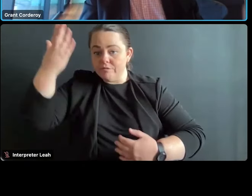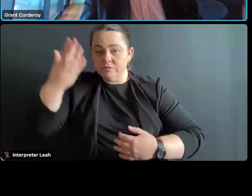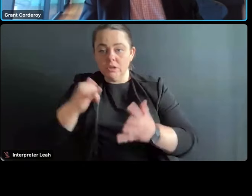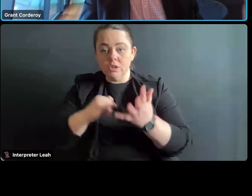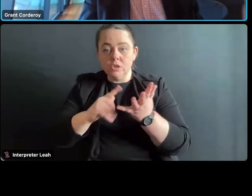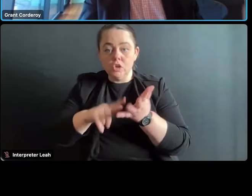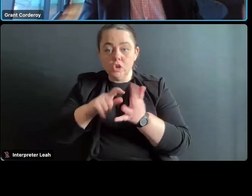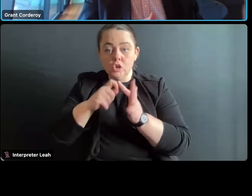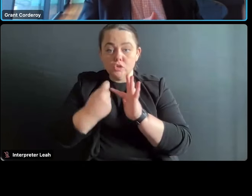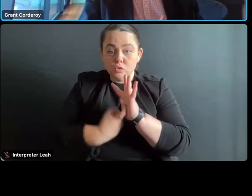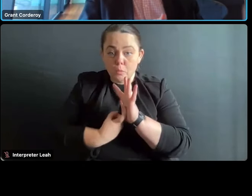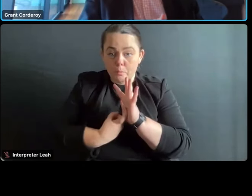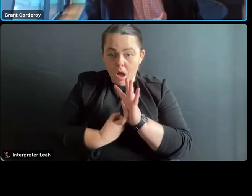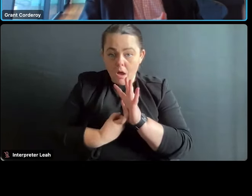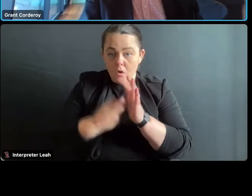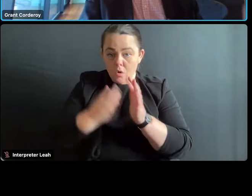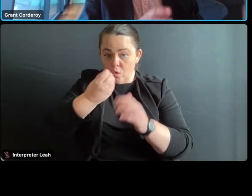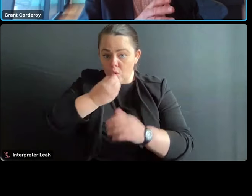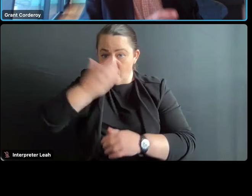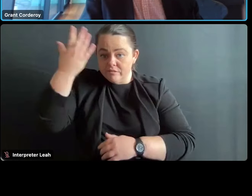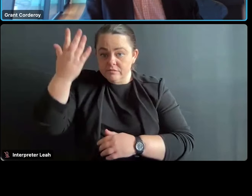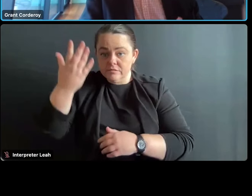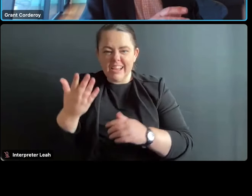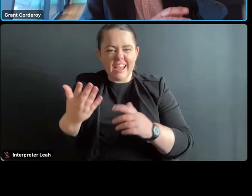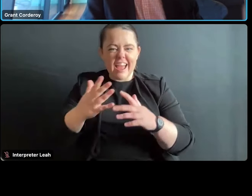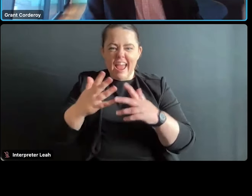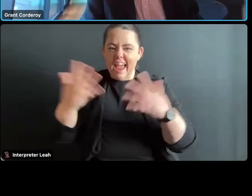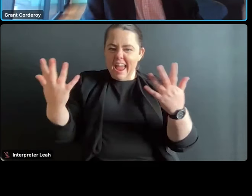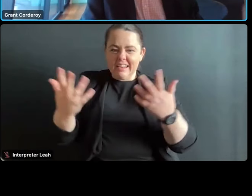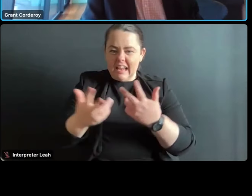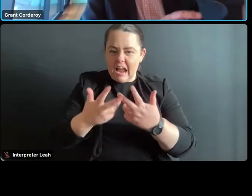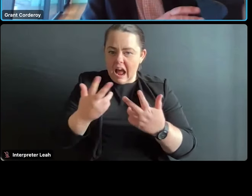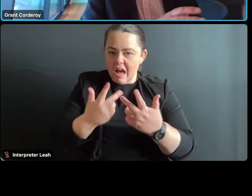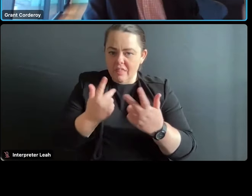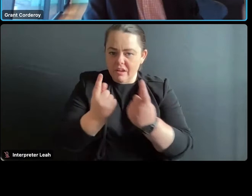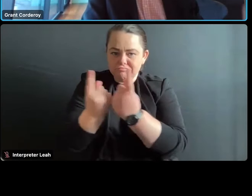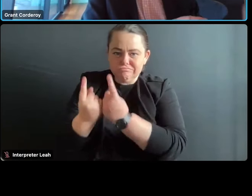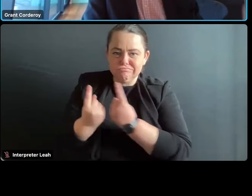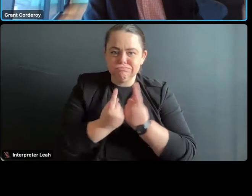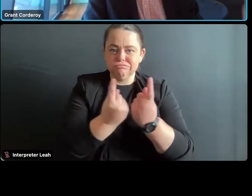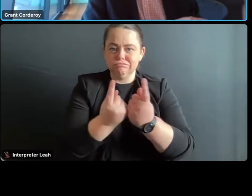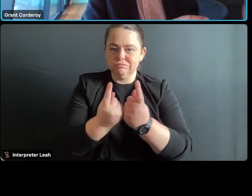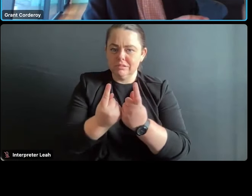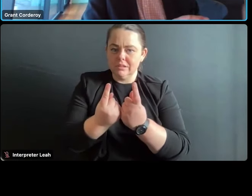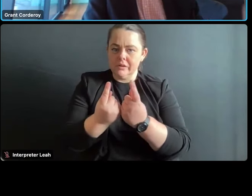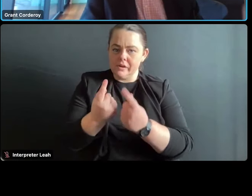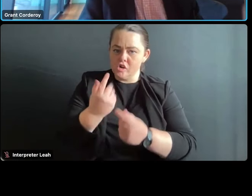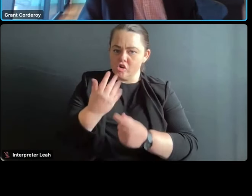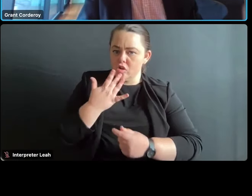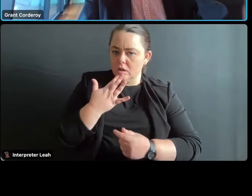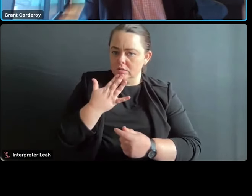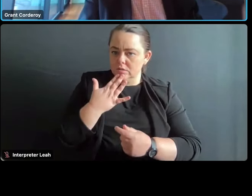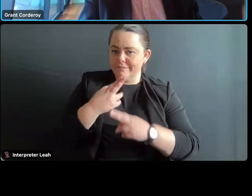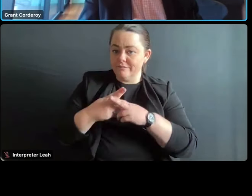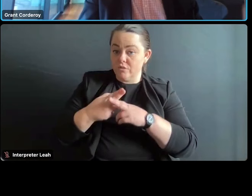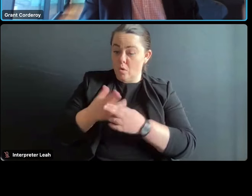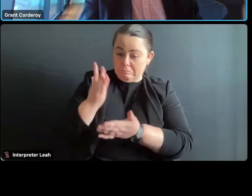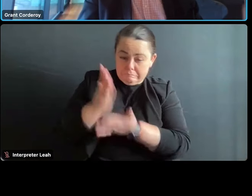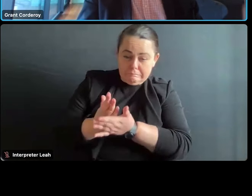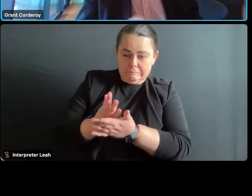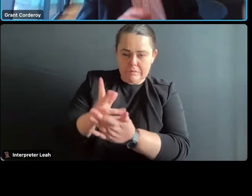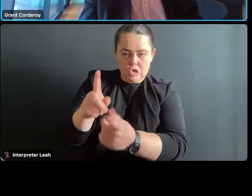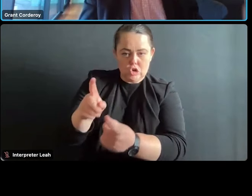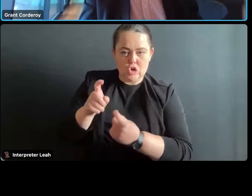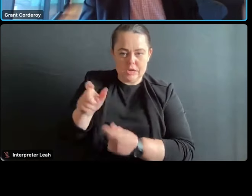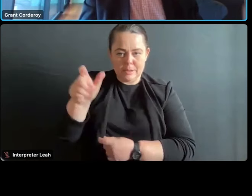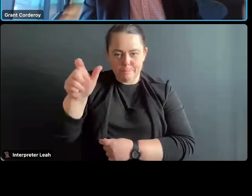their behalf. So, and termination payments. So it's the cost of employing at the staff level. And therefore, it